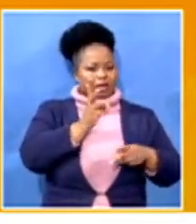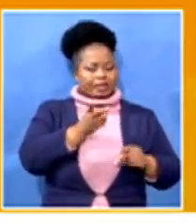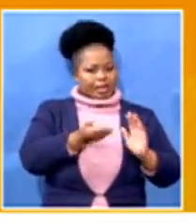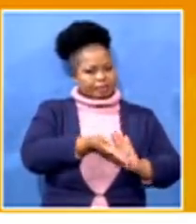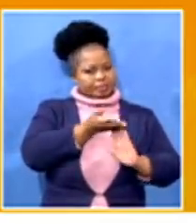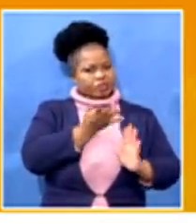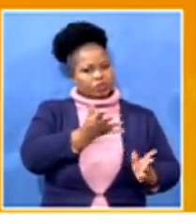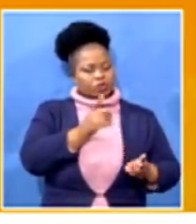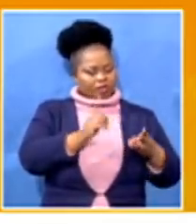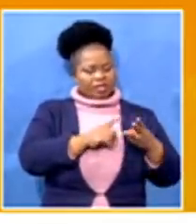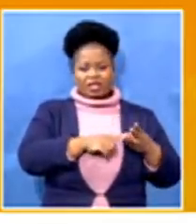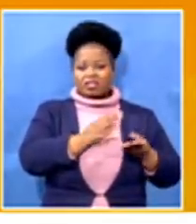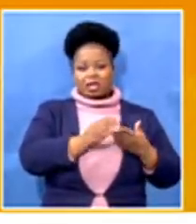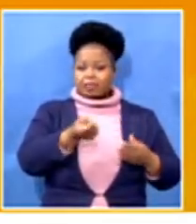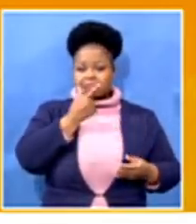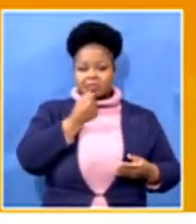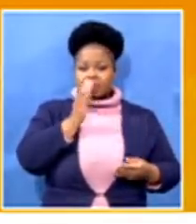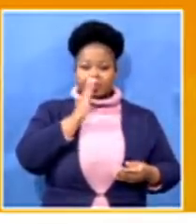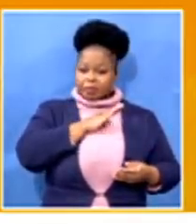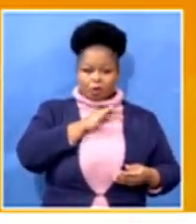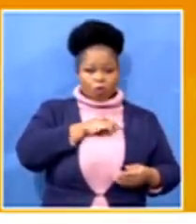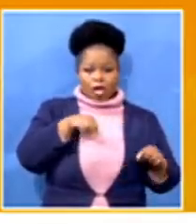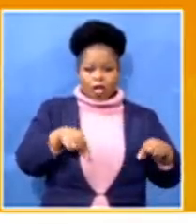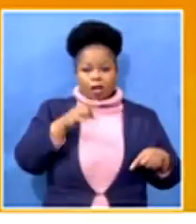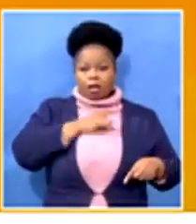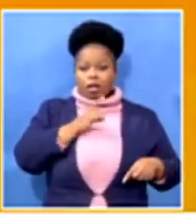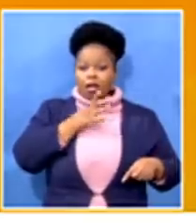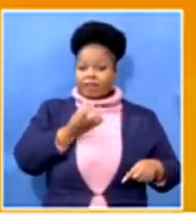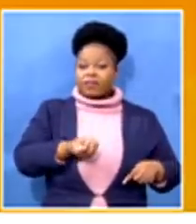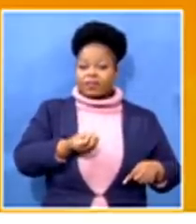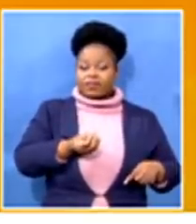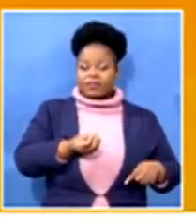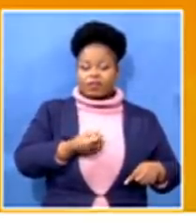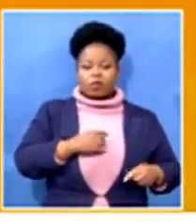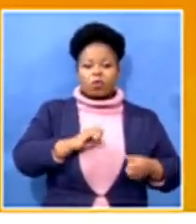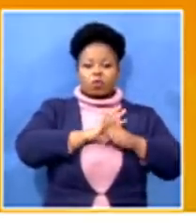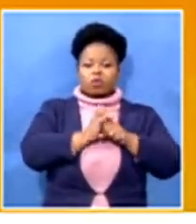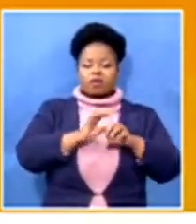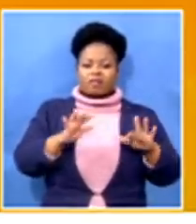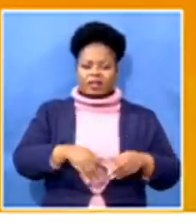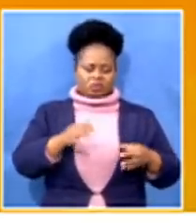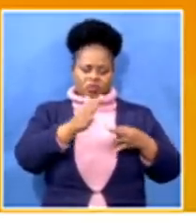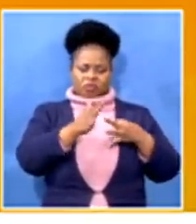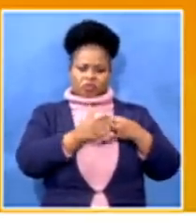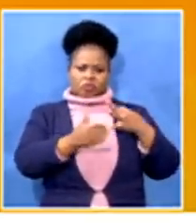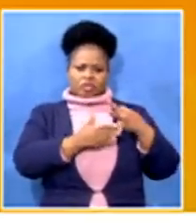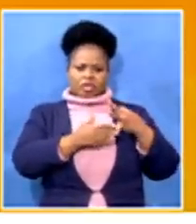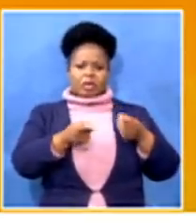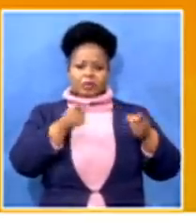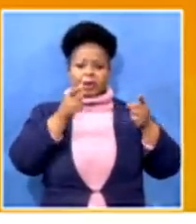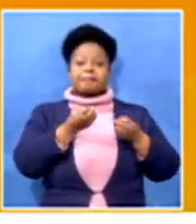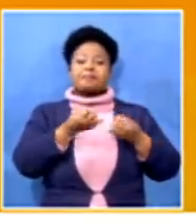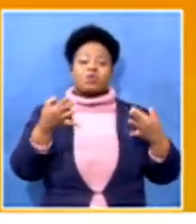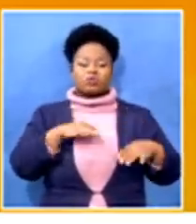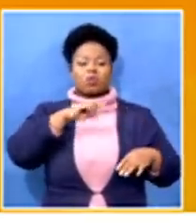of that. And people that are not taking their medication because they're scared of getting coronavirus. So those are the three categories of